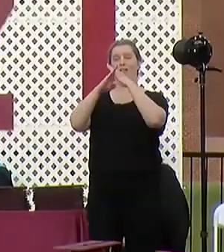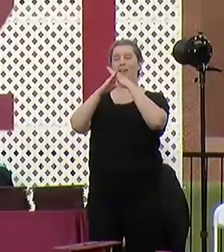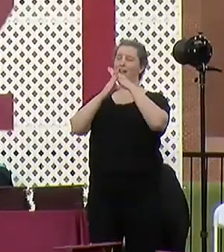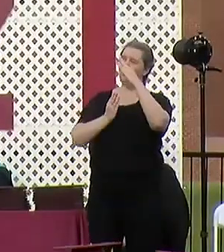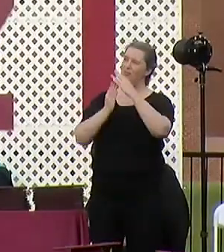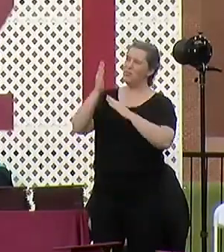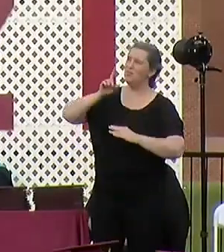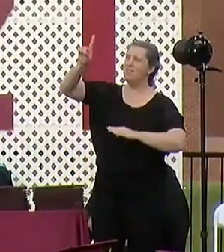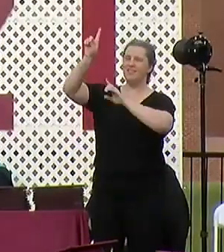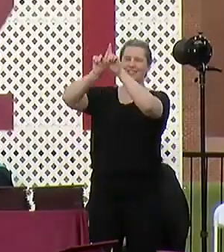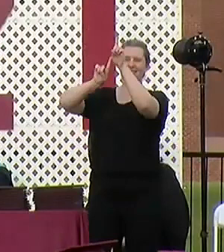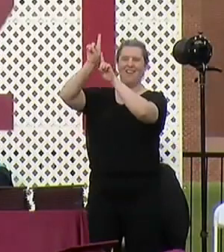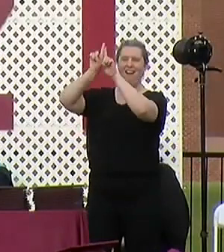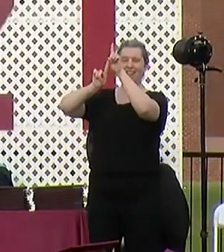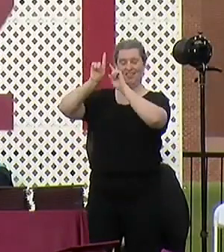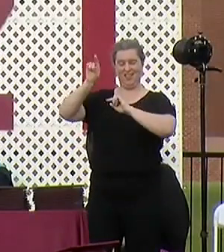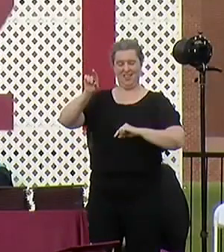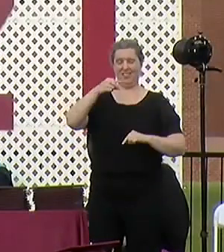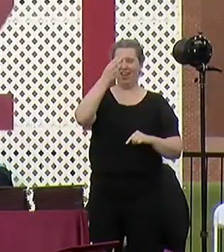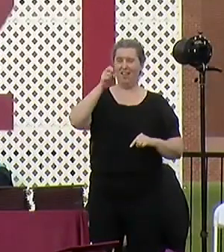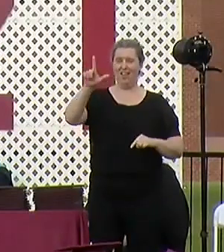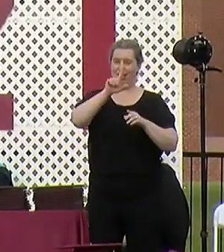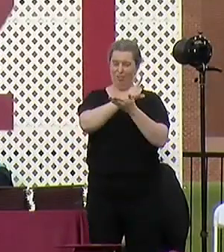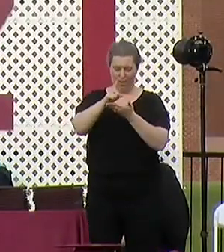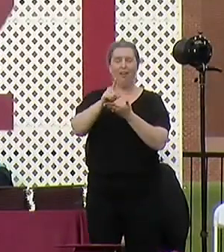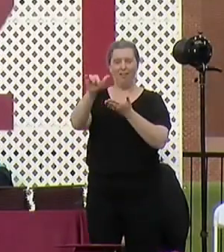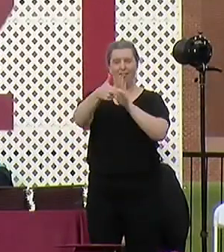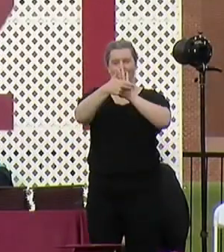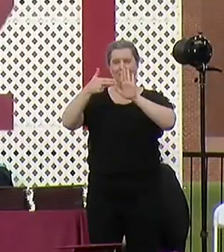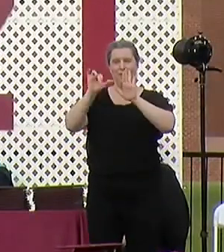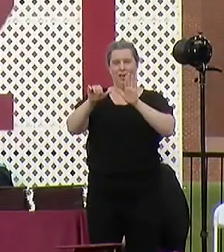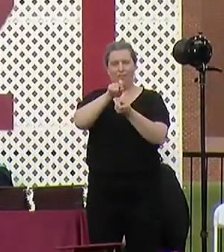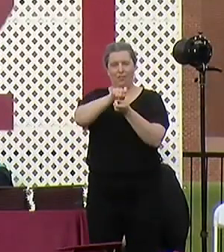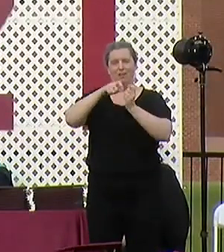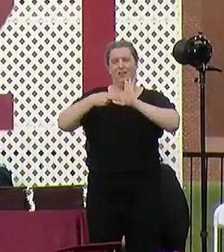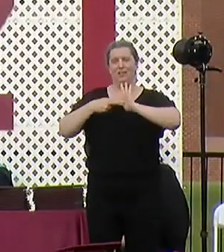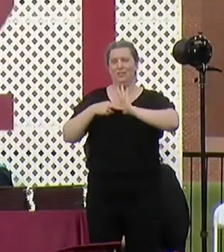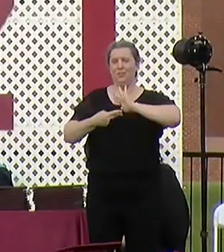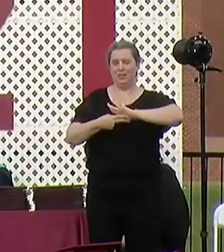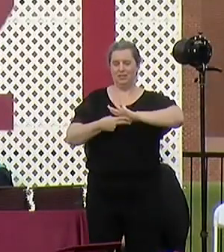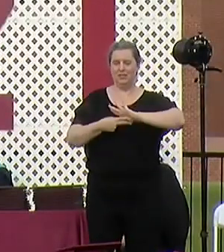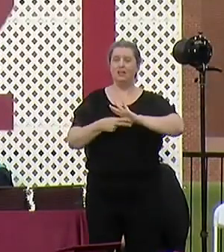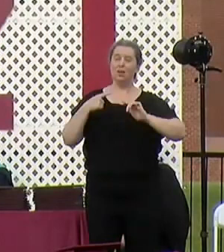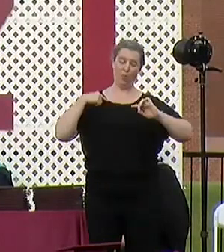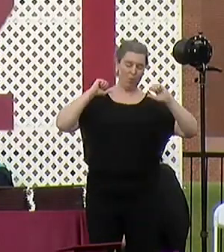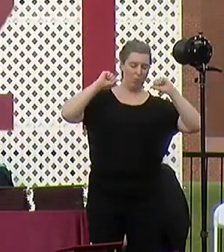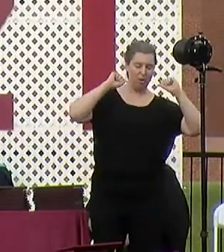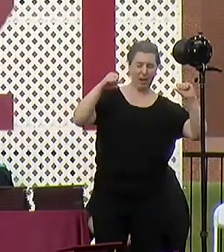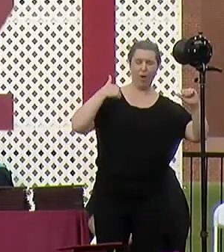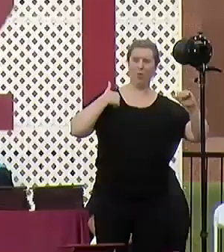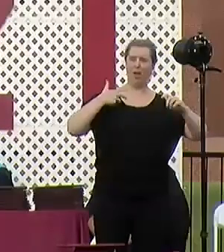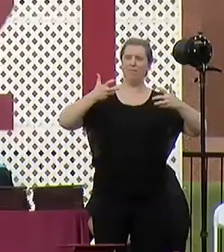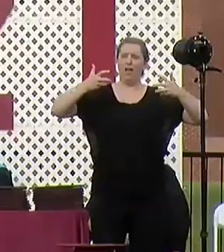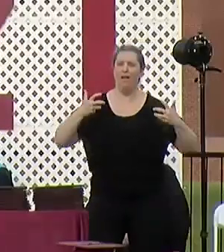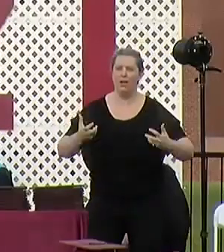stars. It's why Hell Week is called that. It's why we use weights working out. And it's